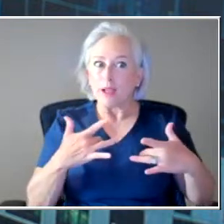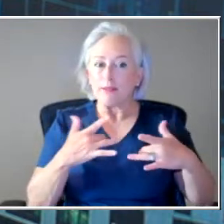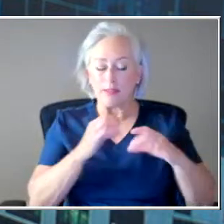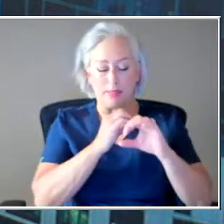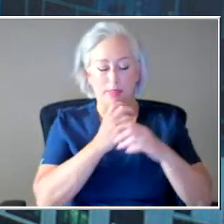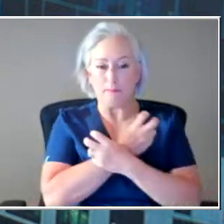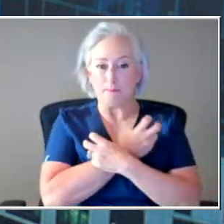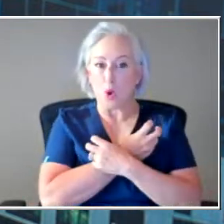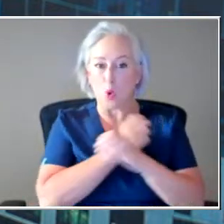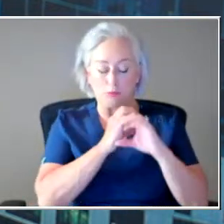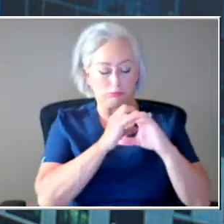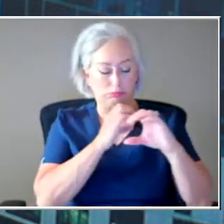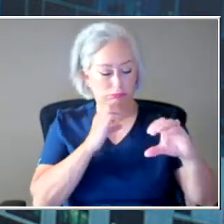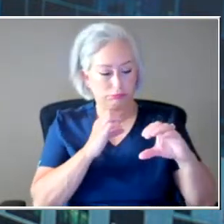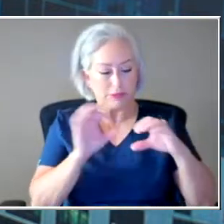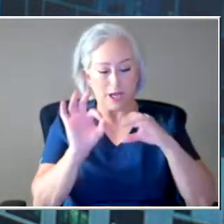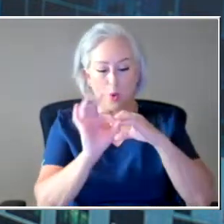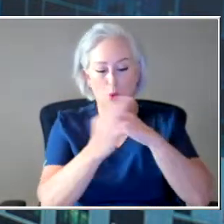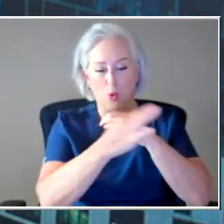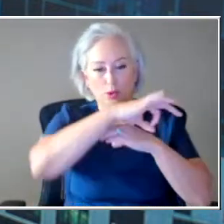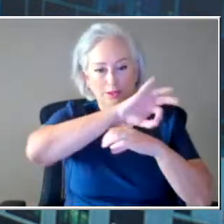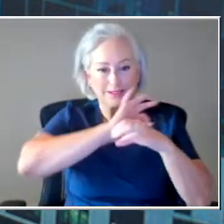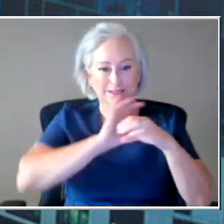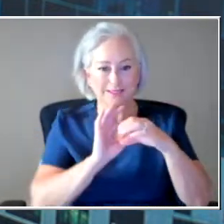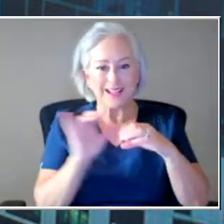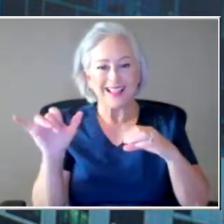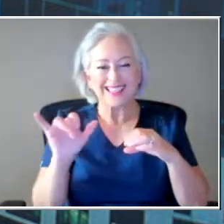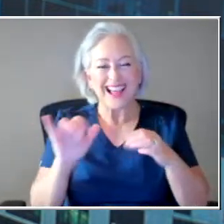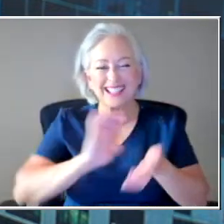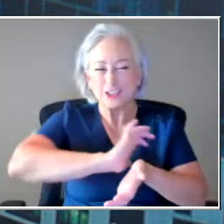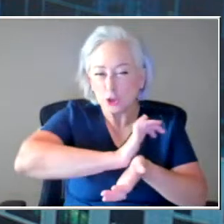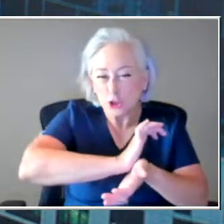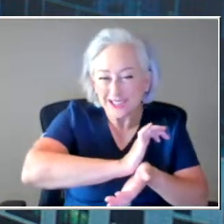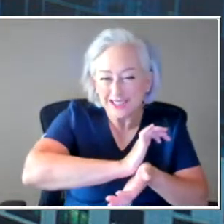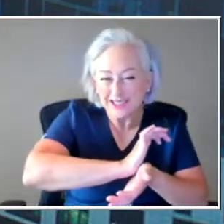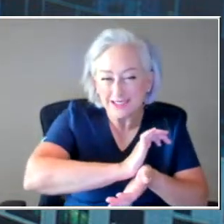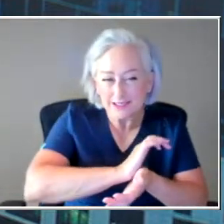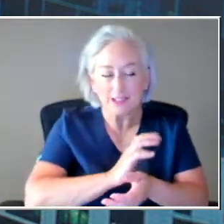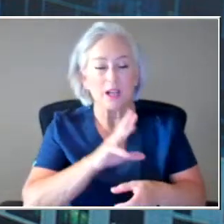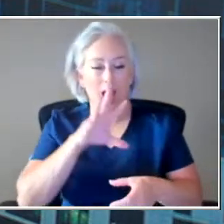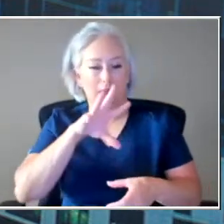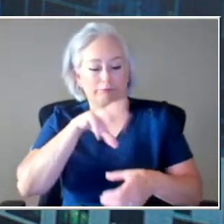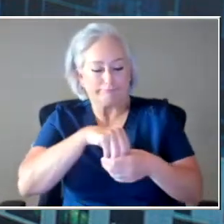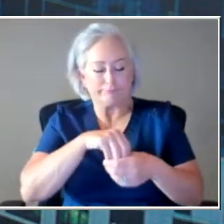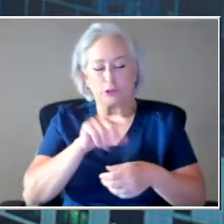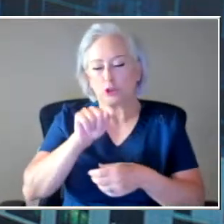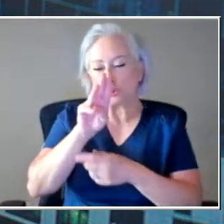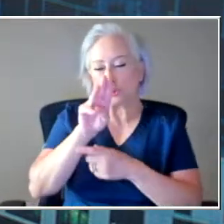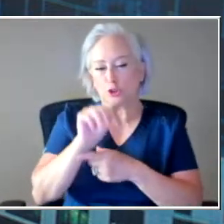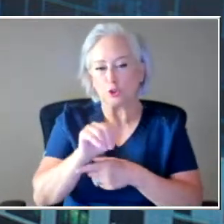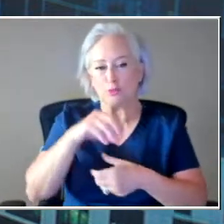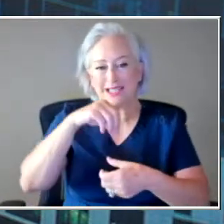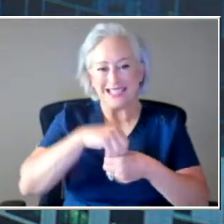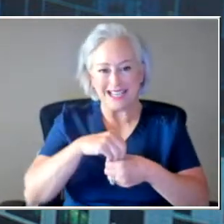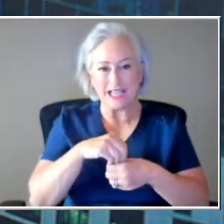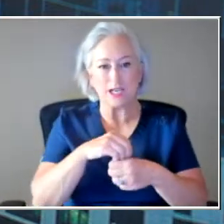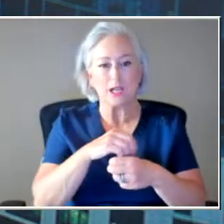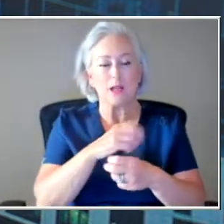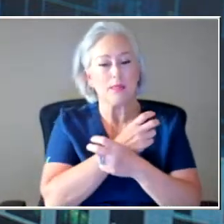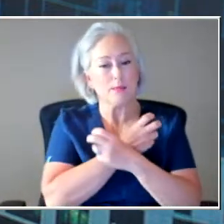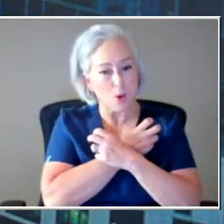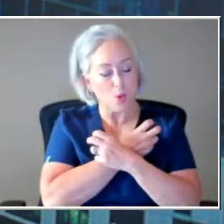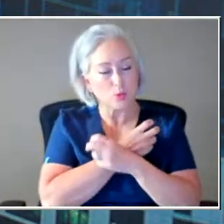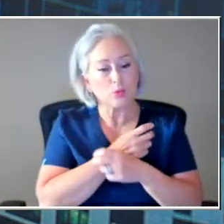bone and grow tumors in the bone. And you'll see in a few moments a PET scan that shows the